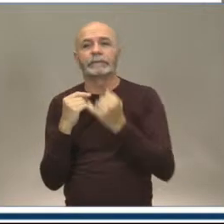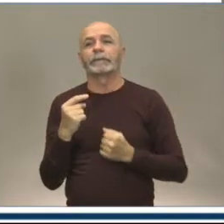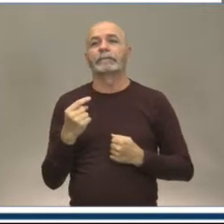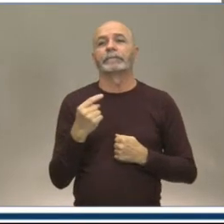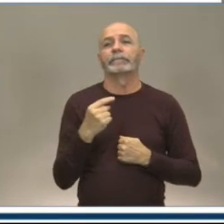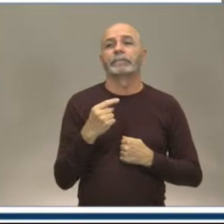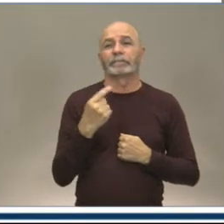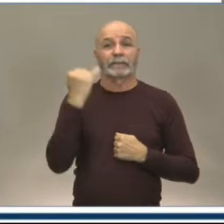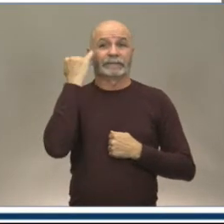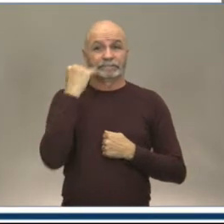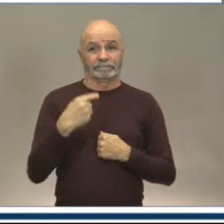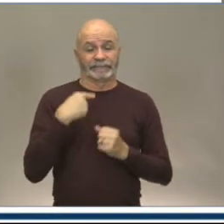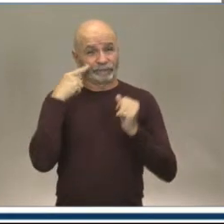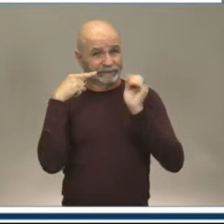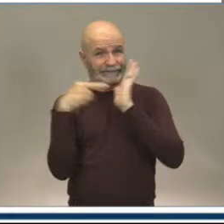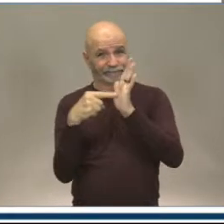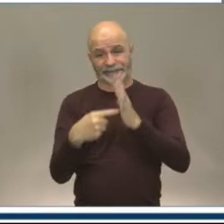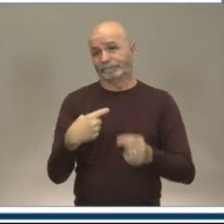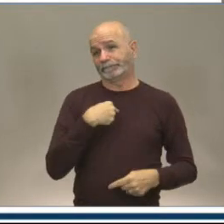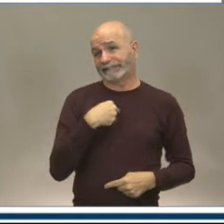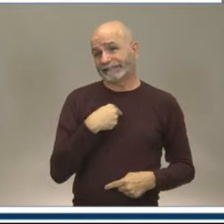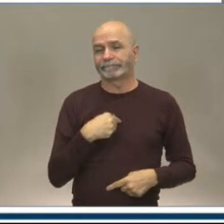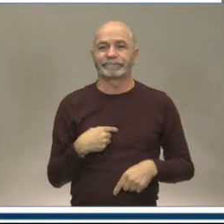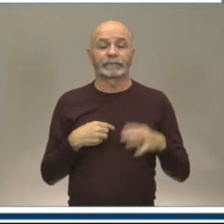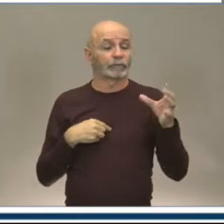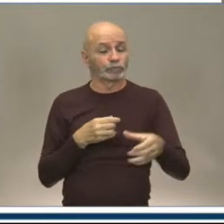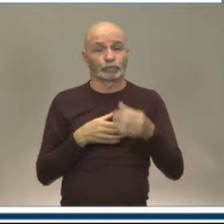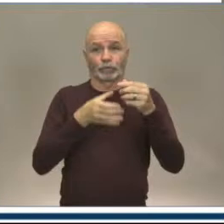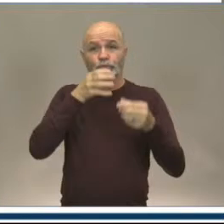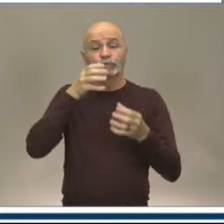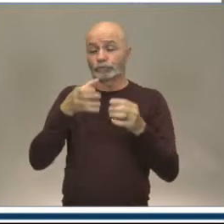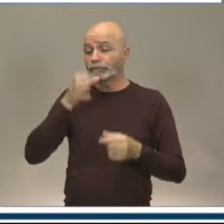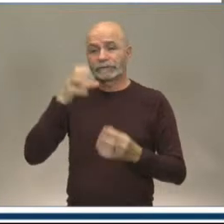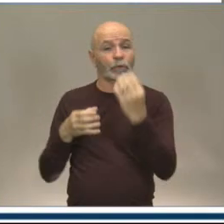it doesn't mean that simply having a drink in your hand or nearby